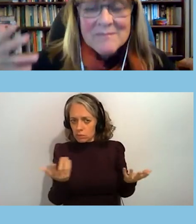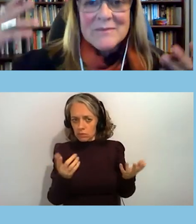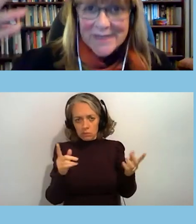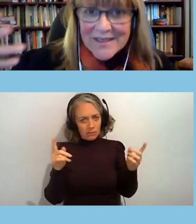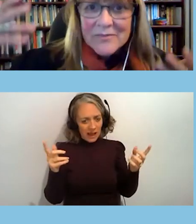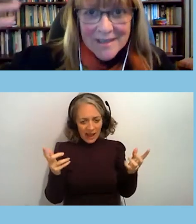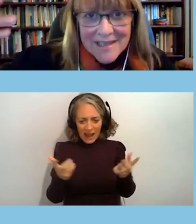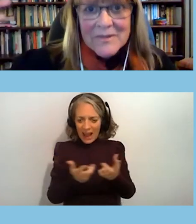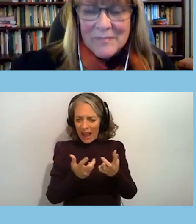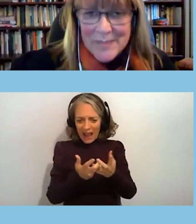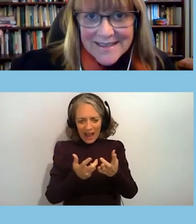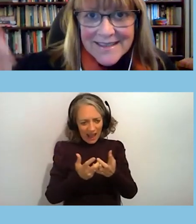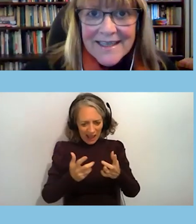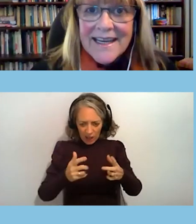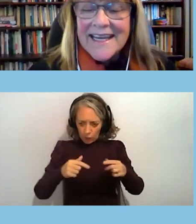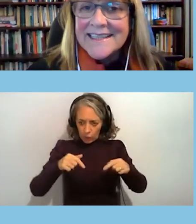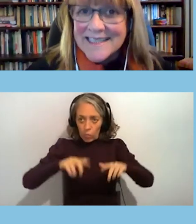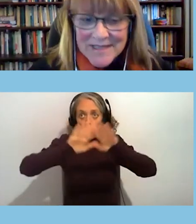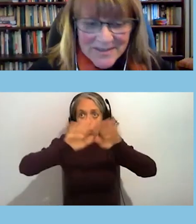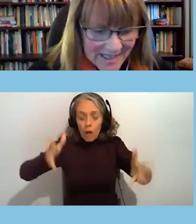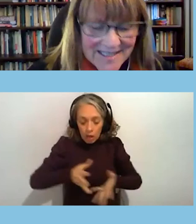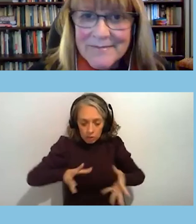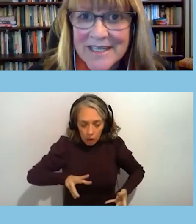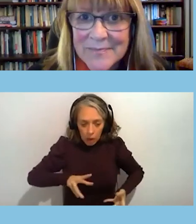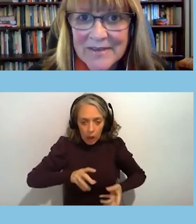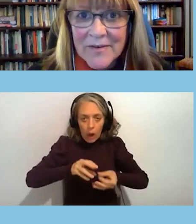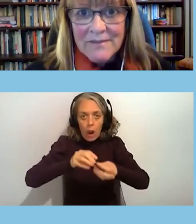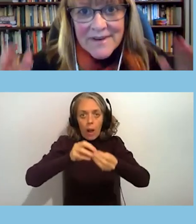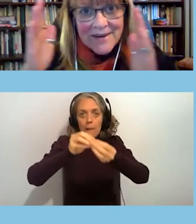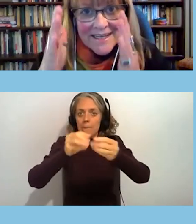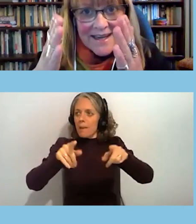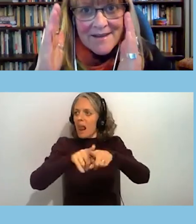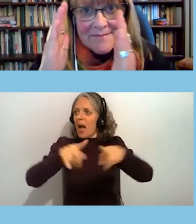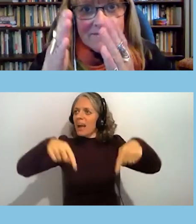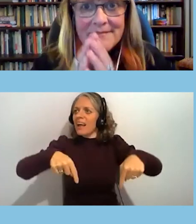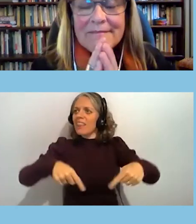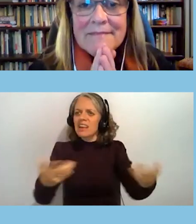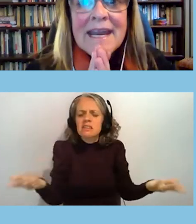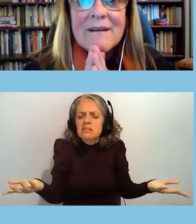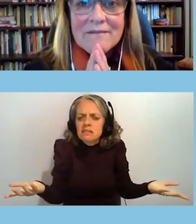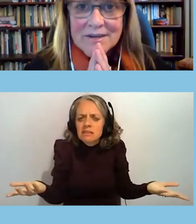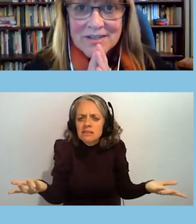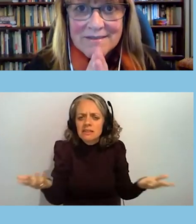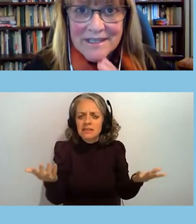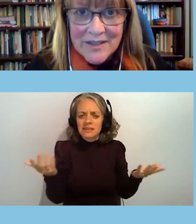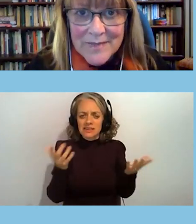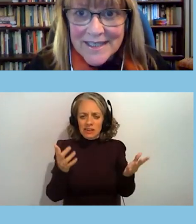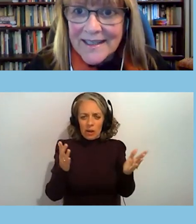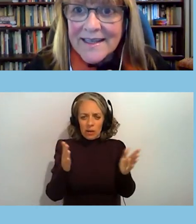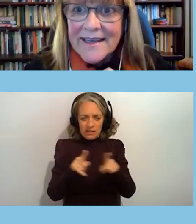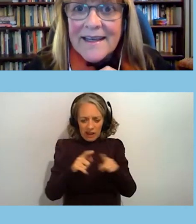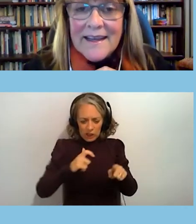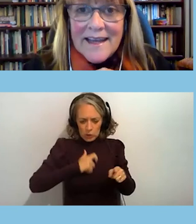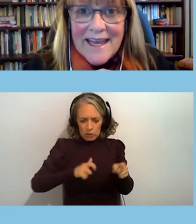how did we come to build the world that we've built? And it seems to me it's been for a very narrow version of the